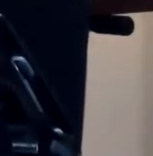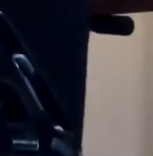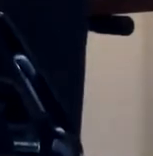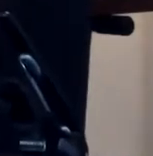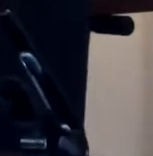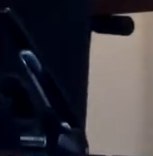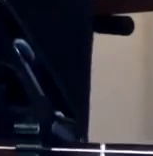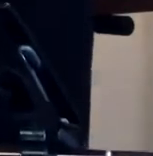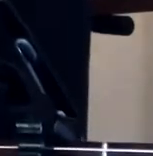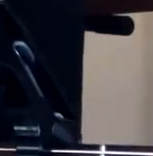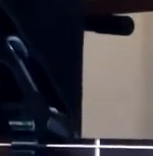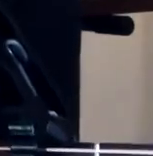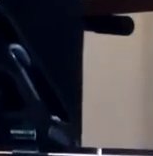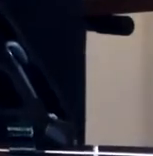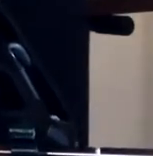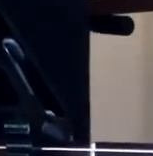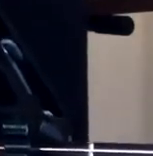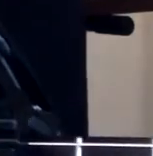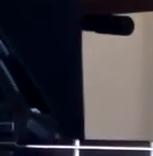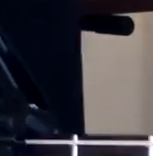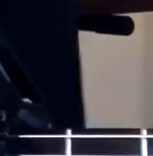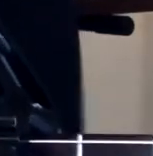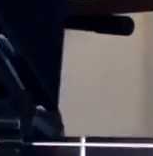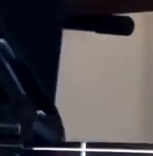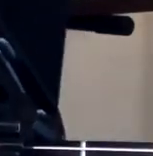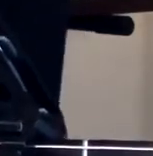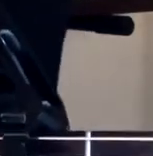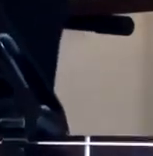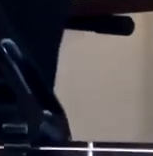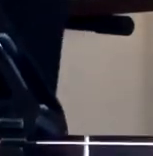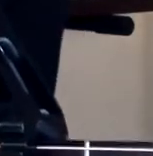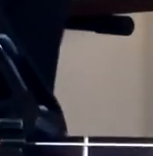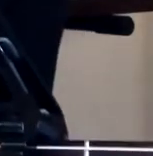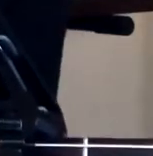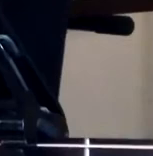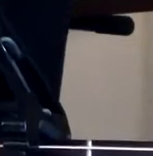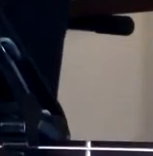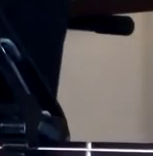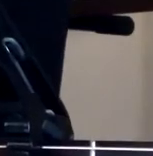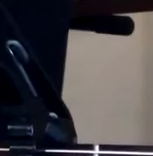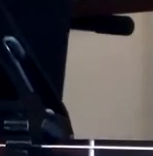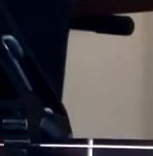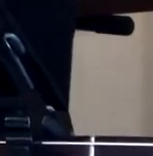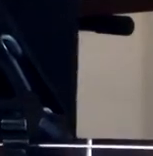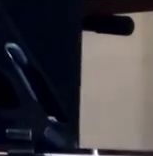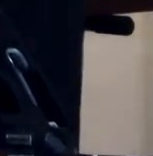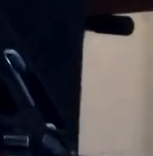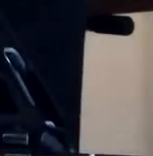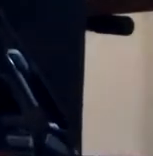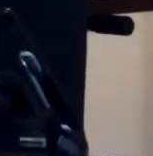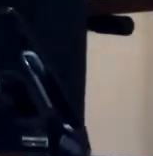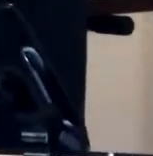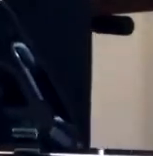heard. I will not presume to hate the world.